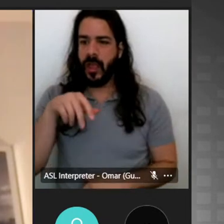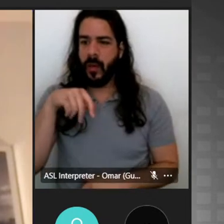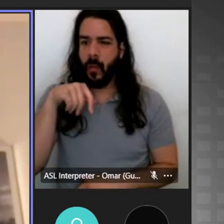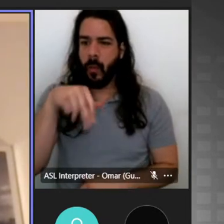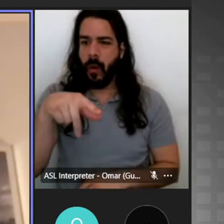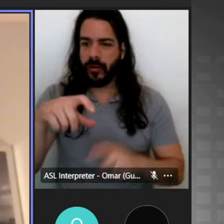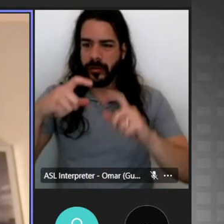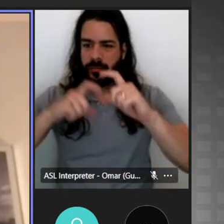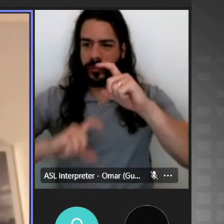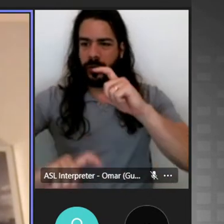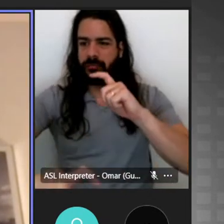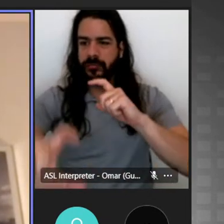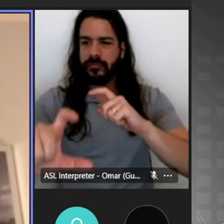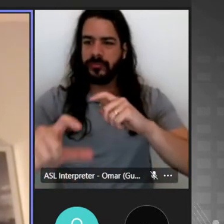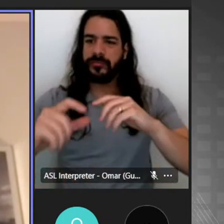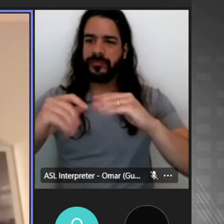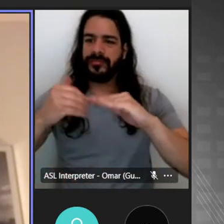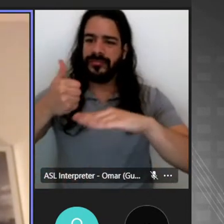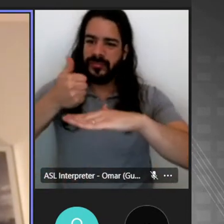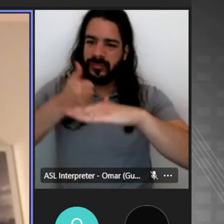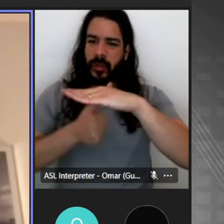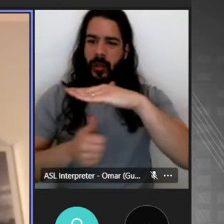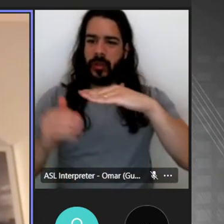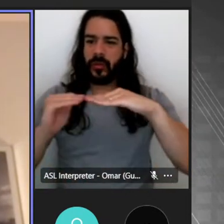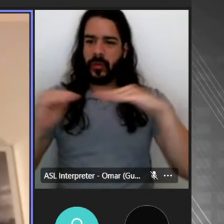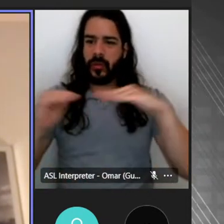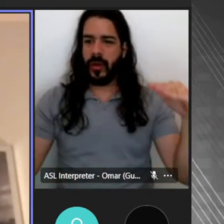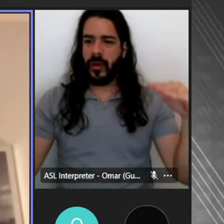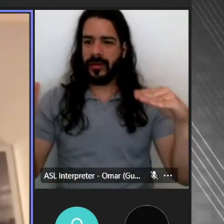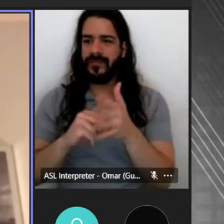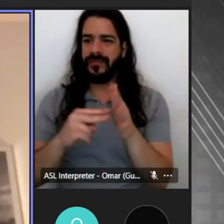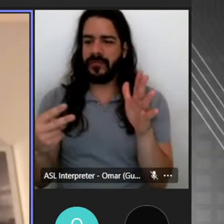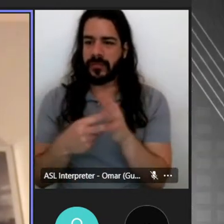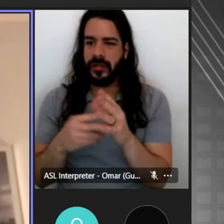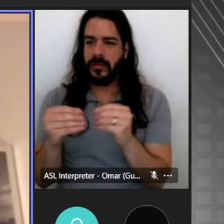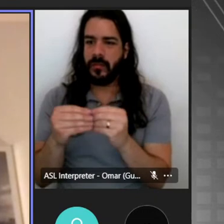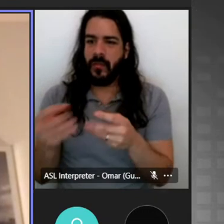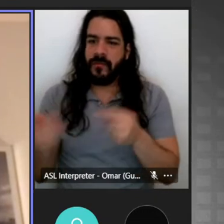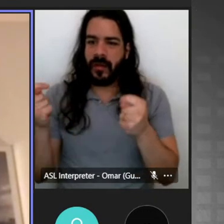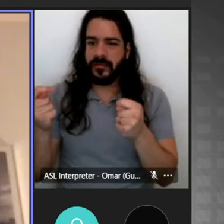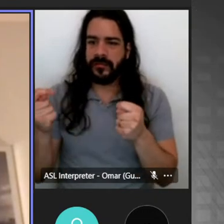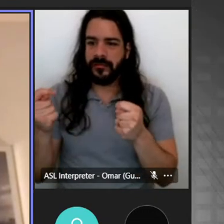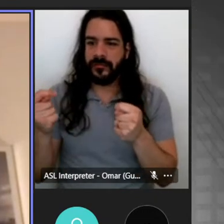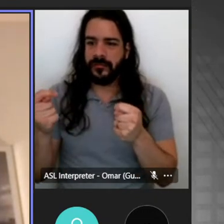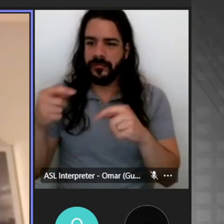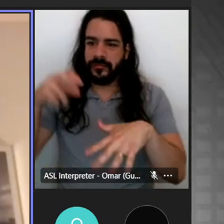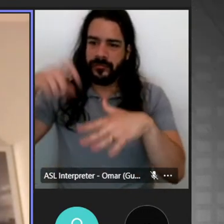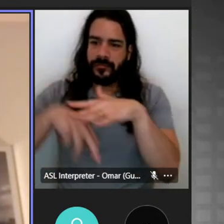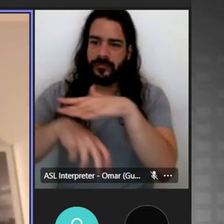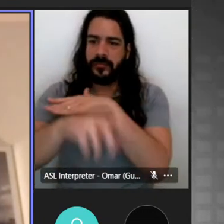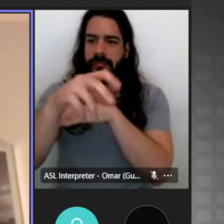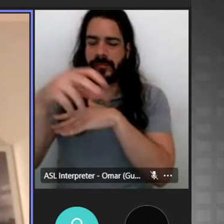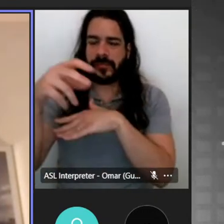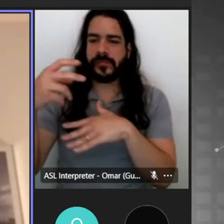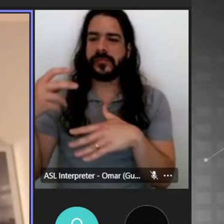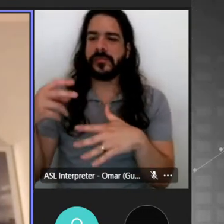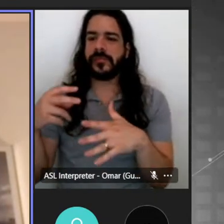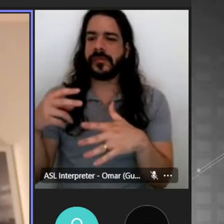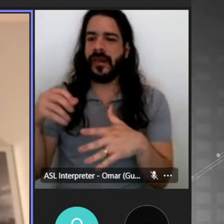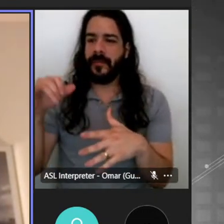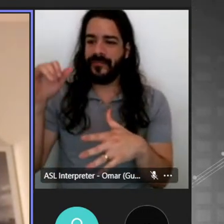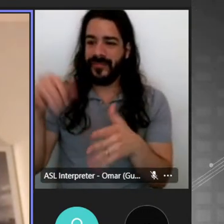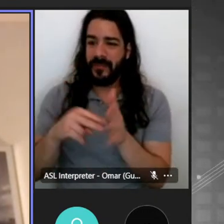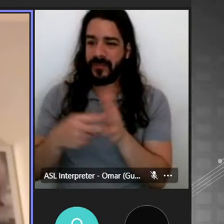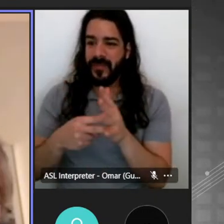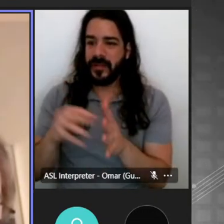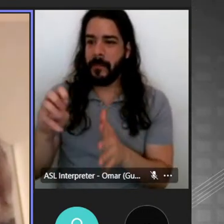walking tunnel underground under Farragut Square to use the uh transition make it faster commute for you coming and going and